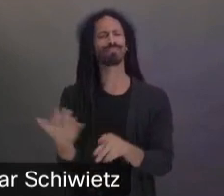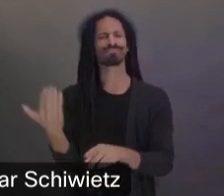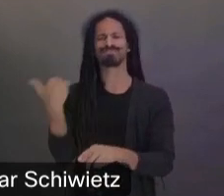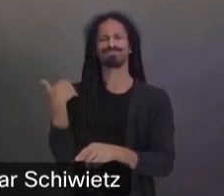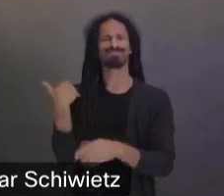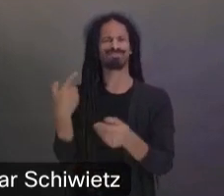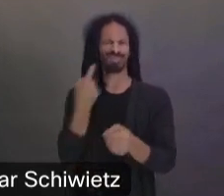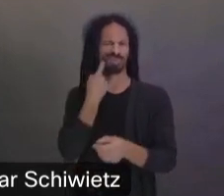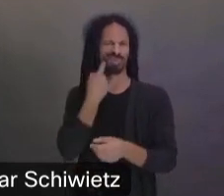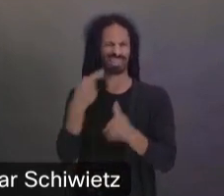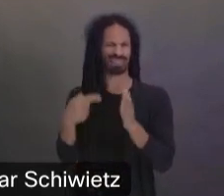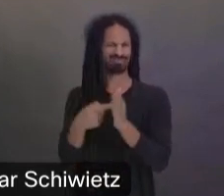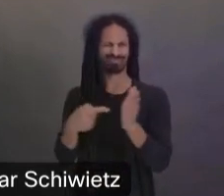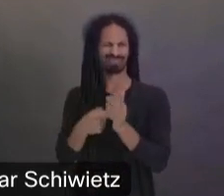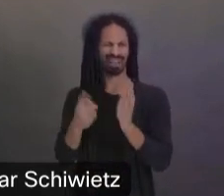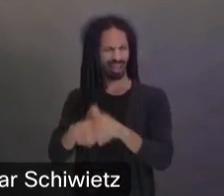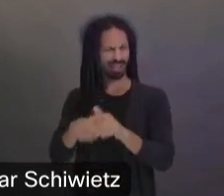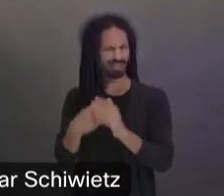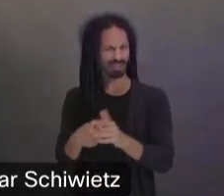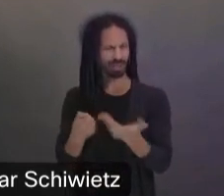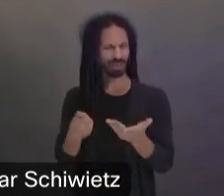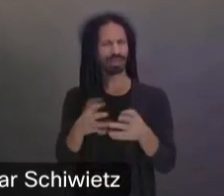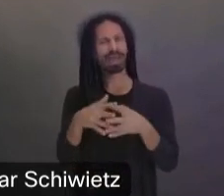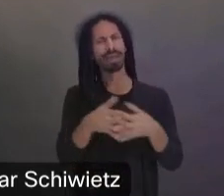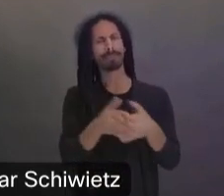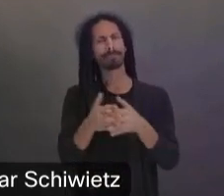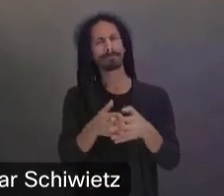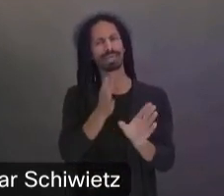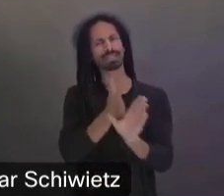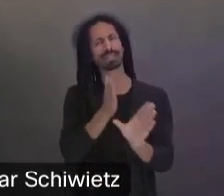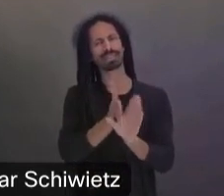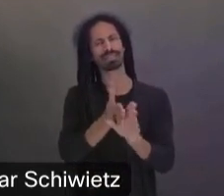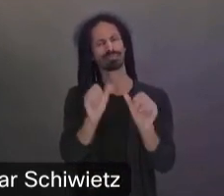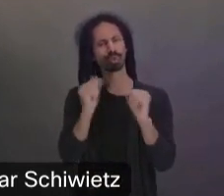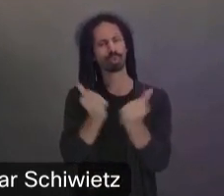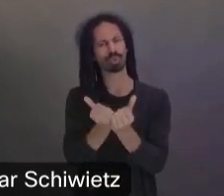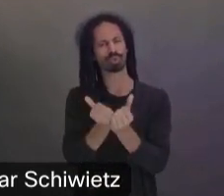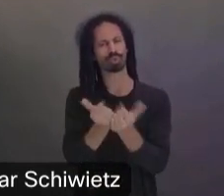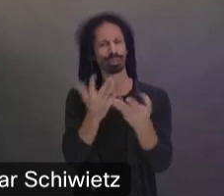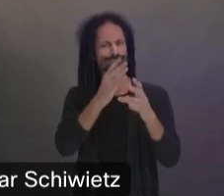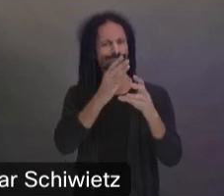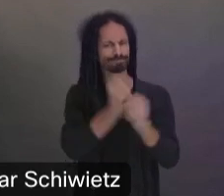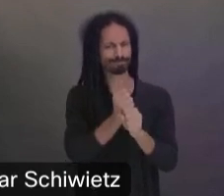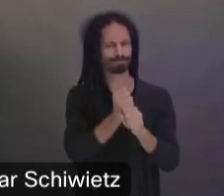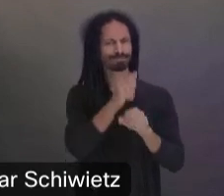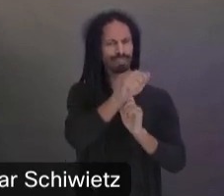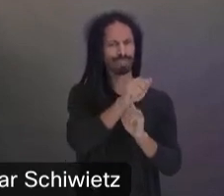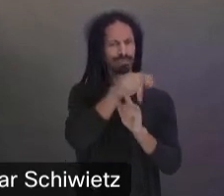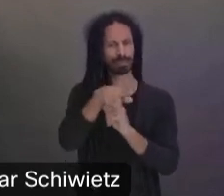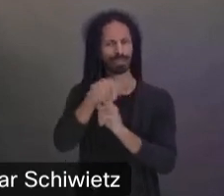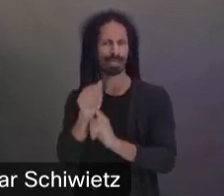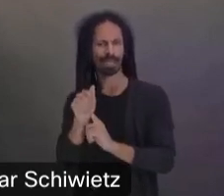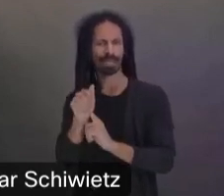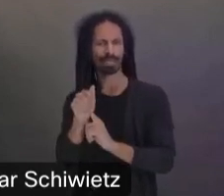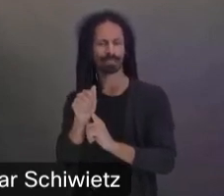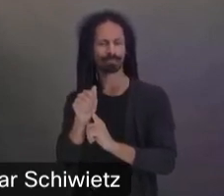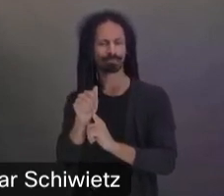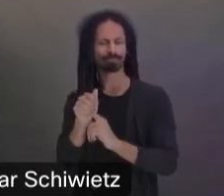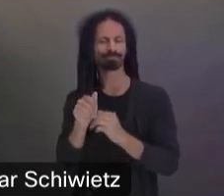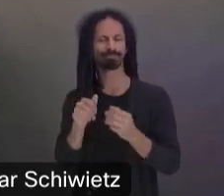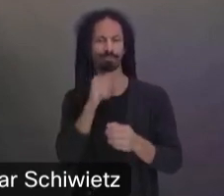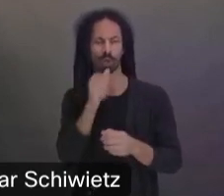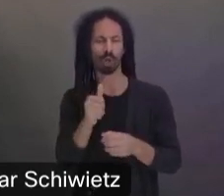beginning of today's workshop, the American Psychological Association, where we used the association name as the author